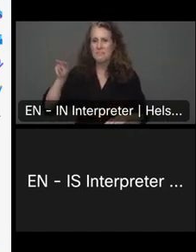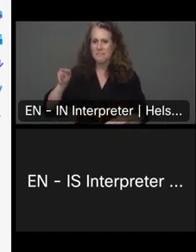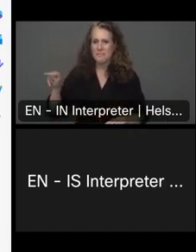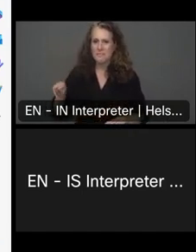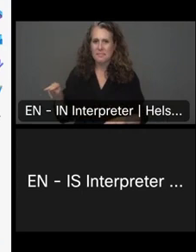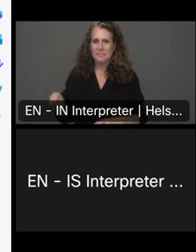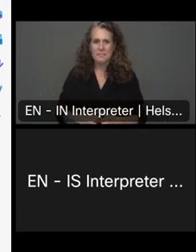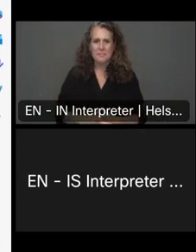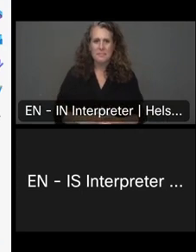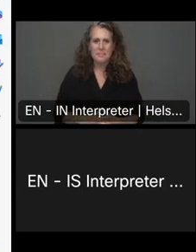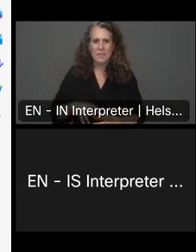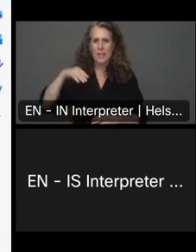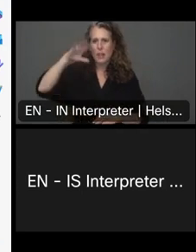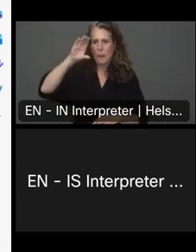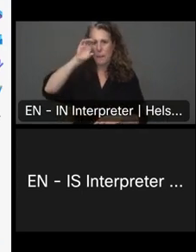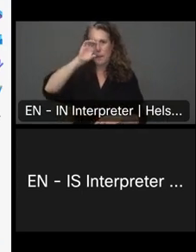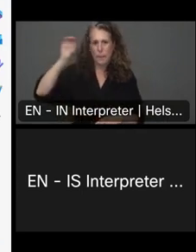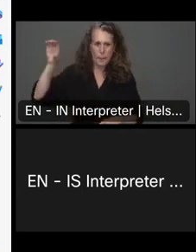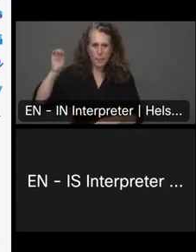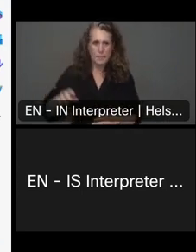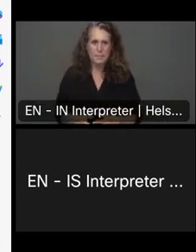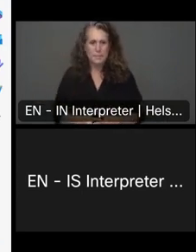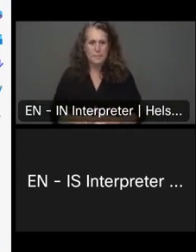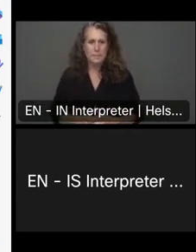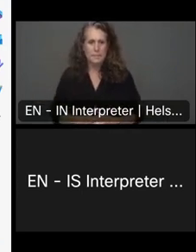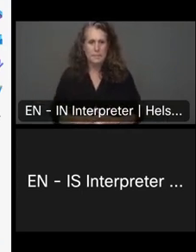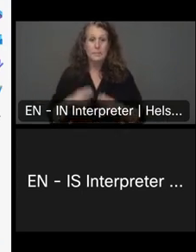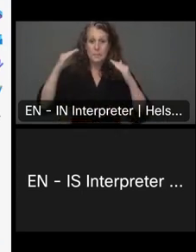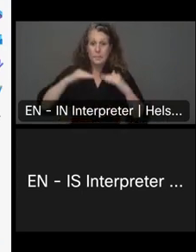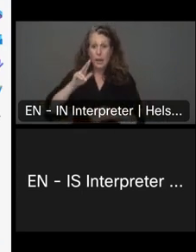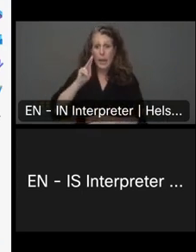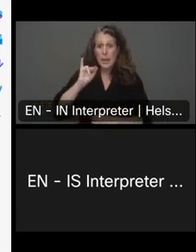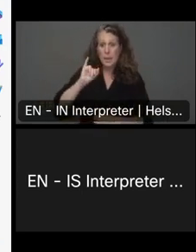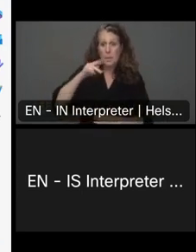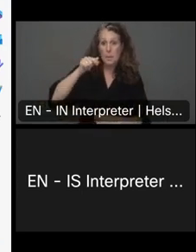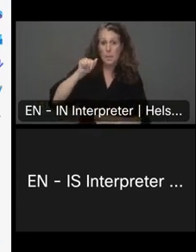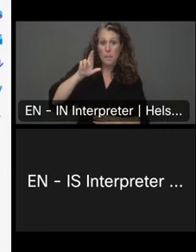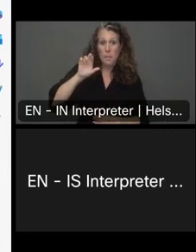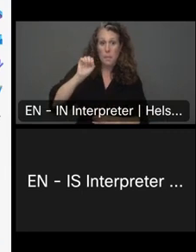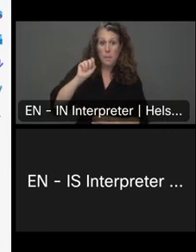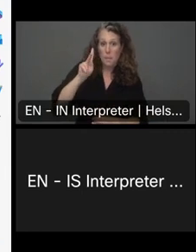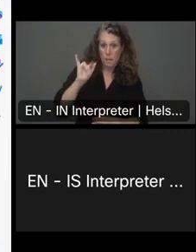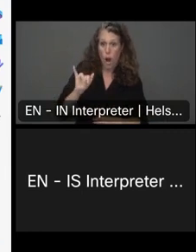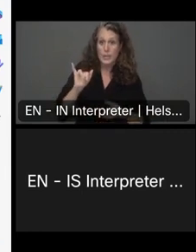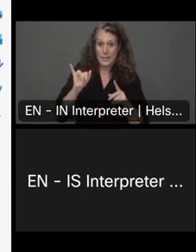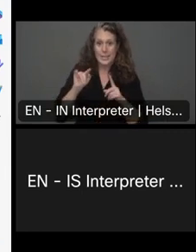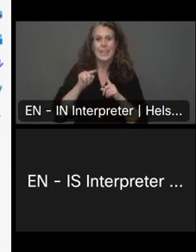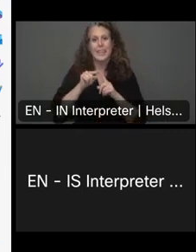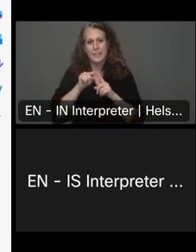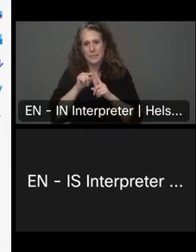basically Zipf's insight. Kaparsky, within optimality theory,